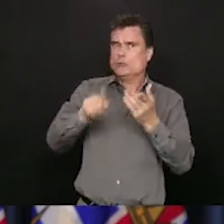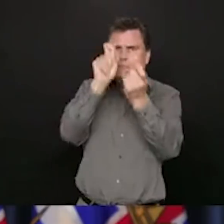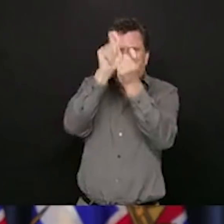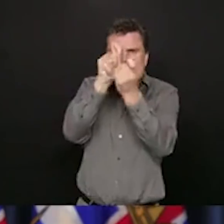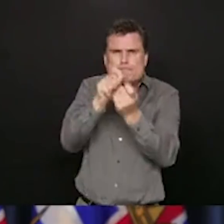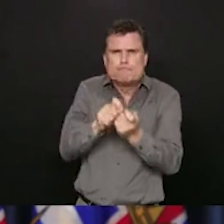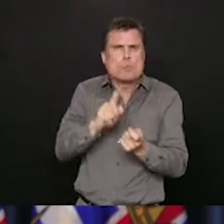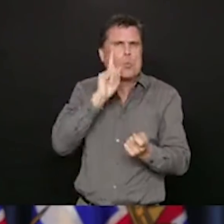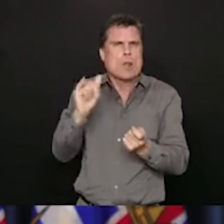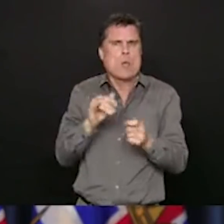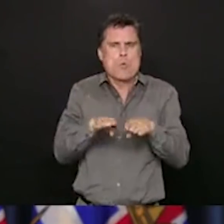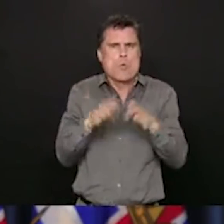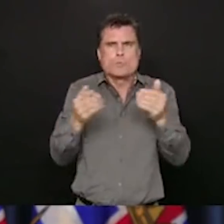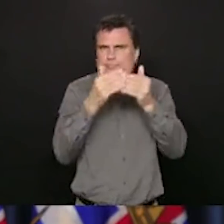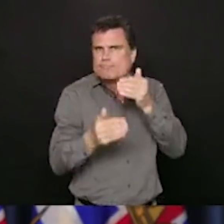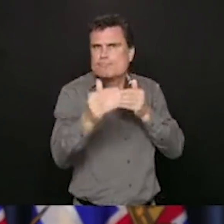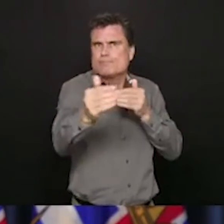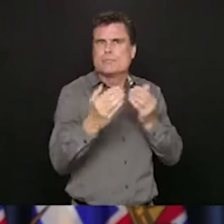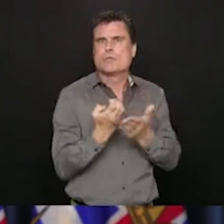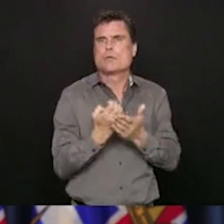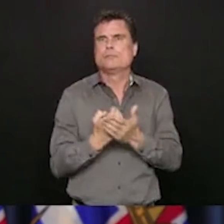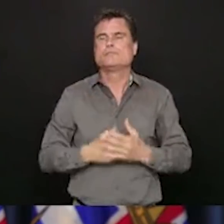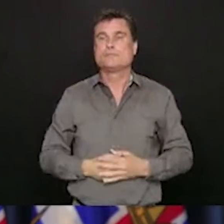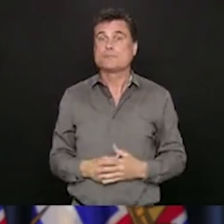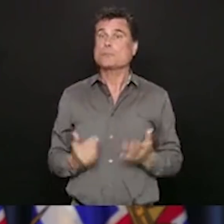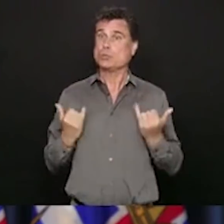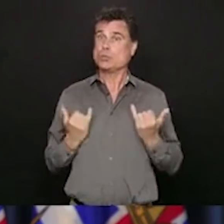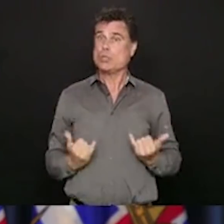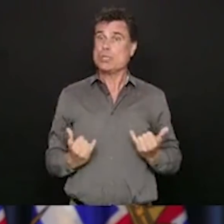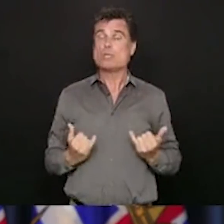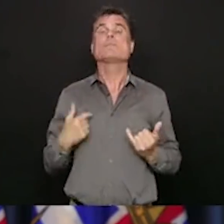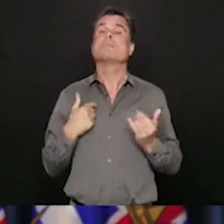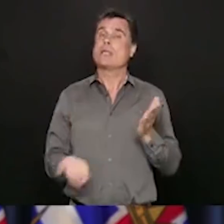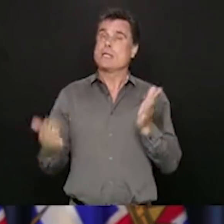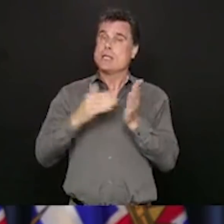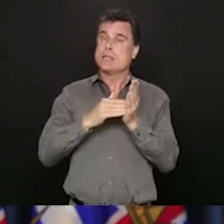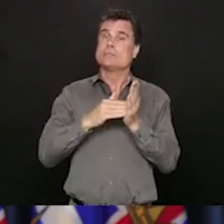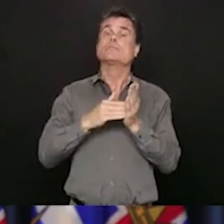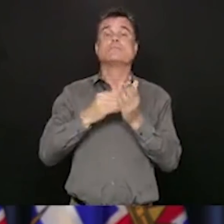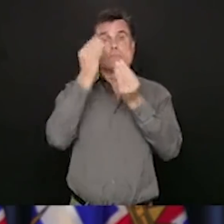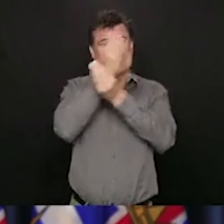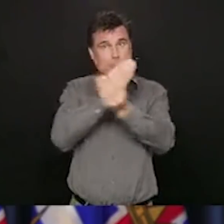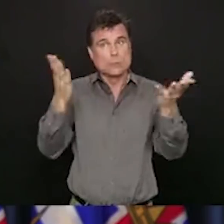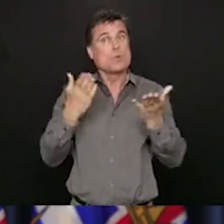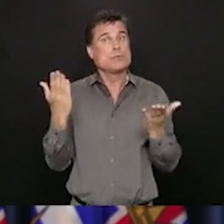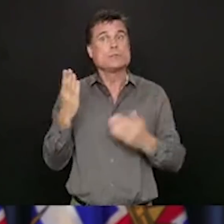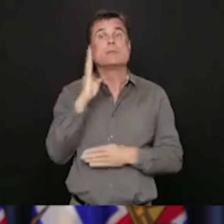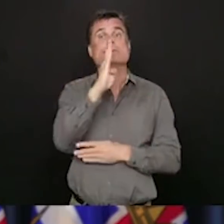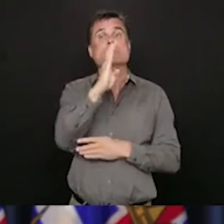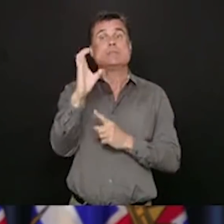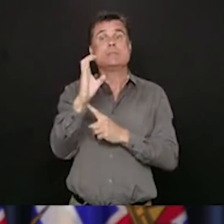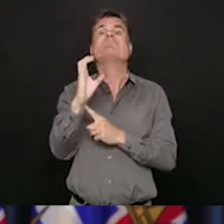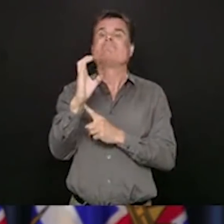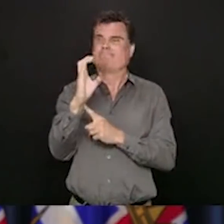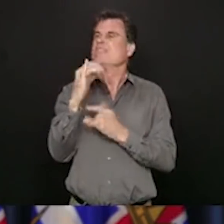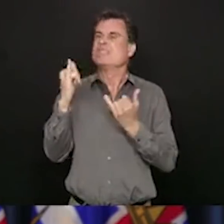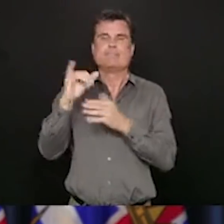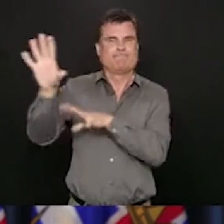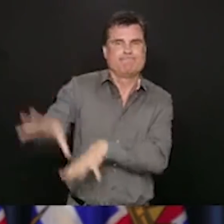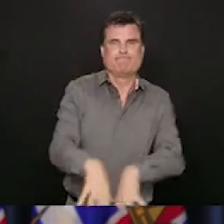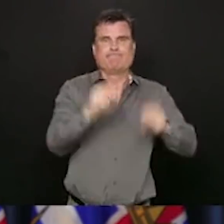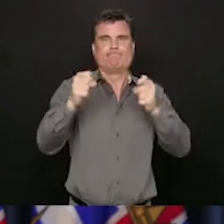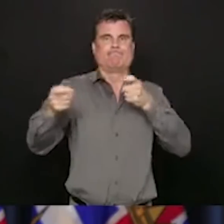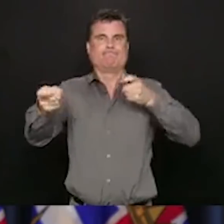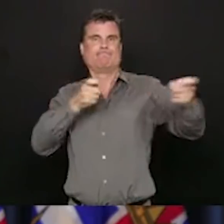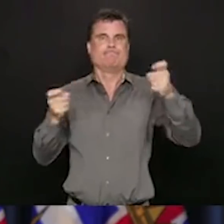state of emergency for another 2 weeks. I know that everyone's looking forward to resuming normal activities, spending more time